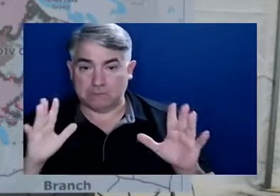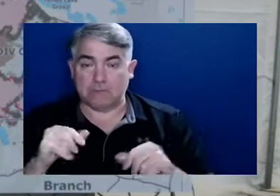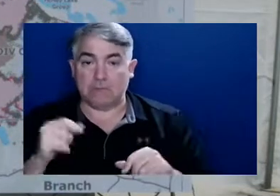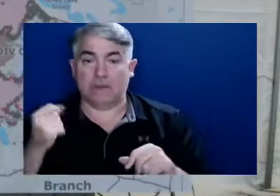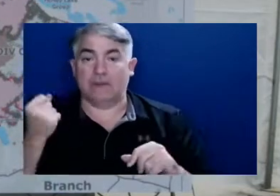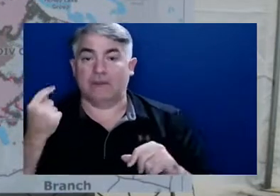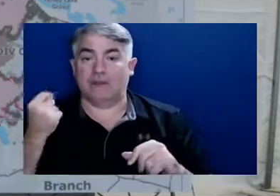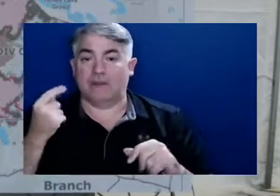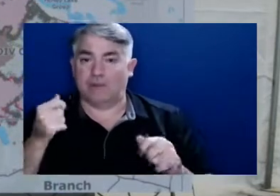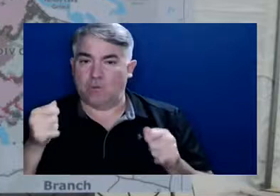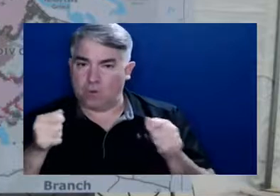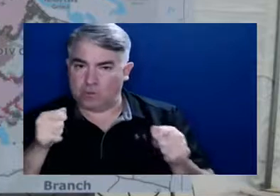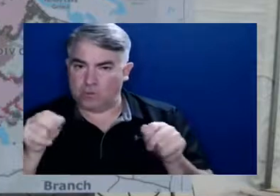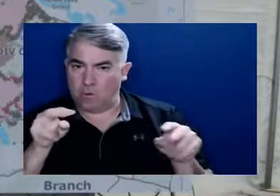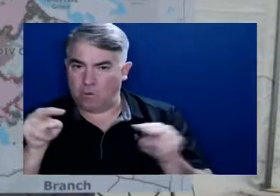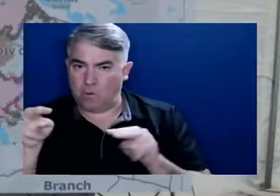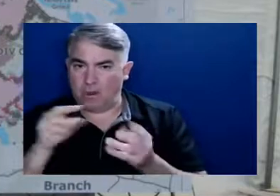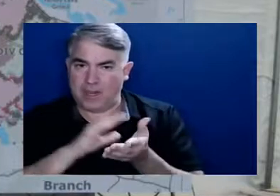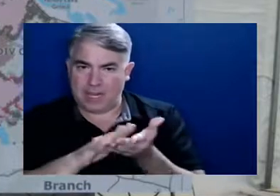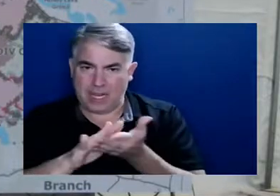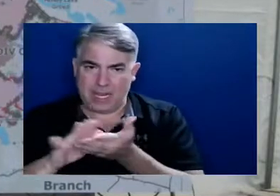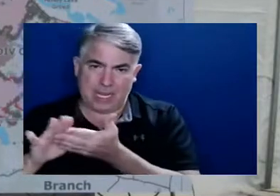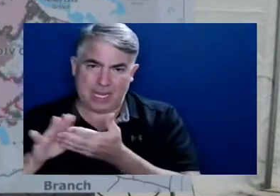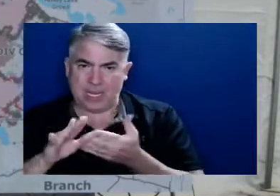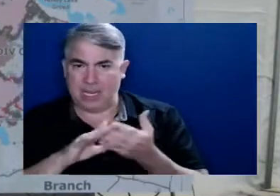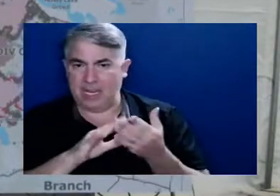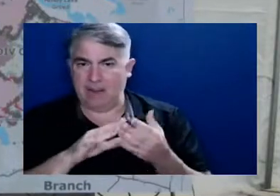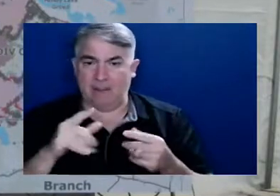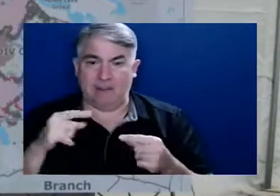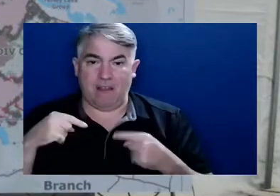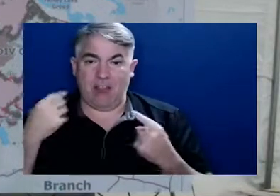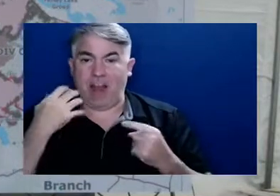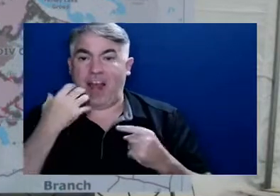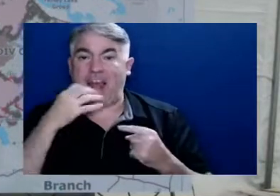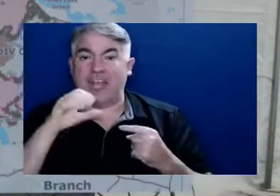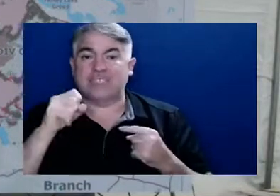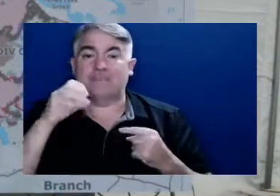area. All the hot spots between